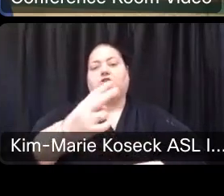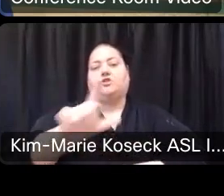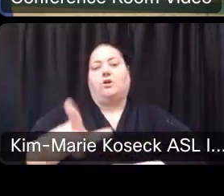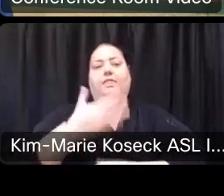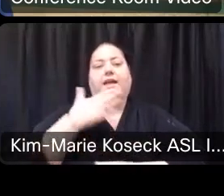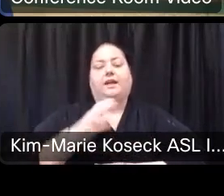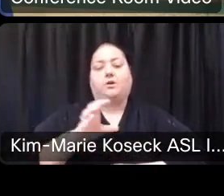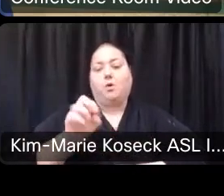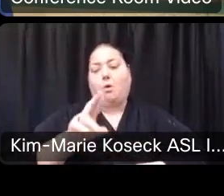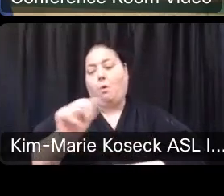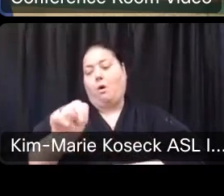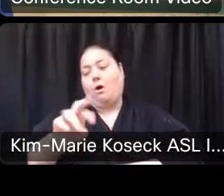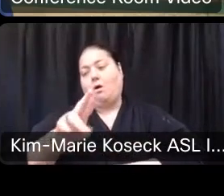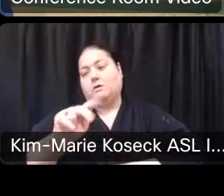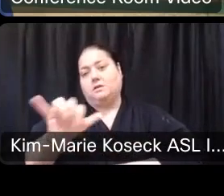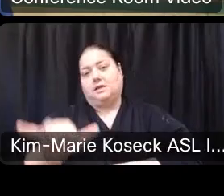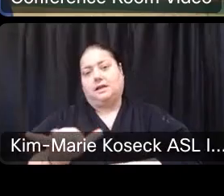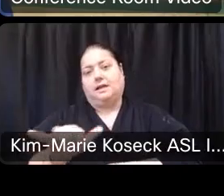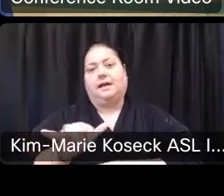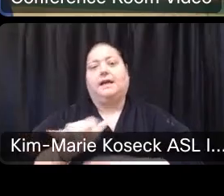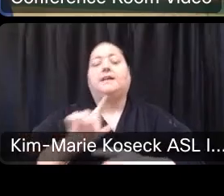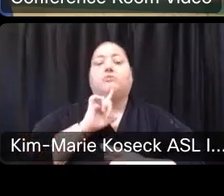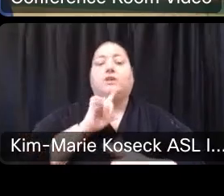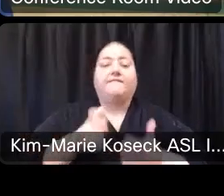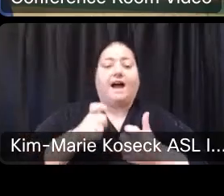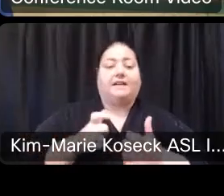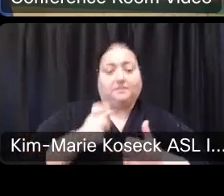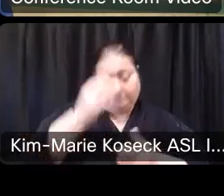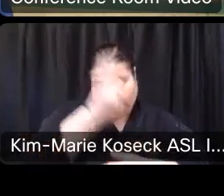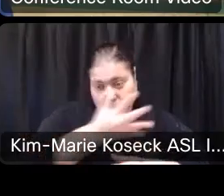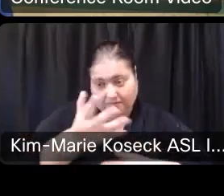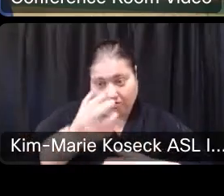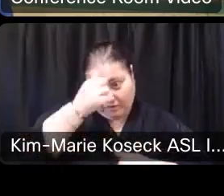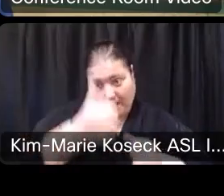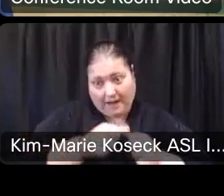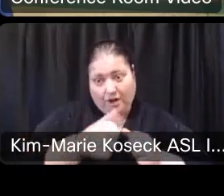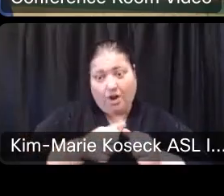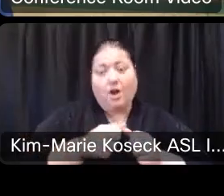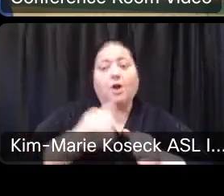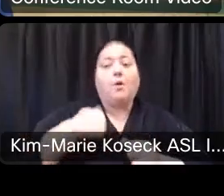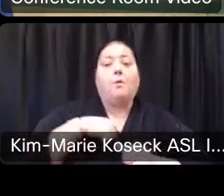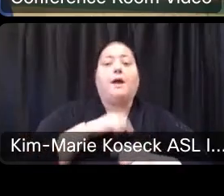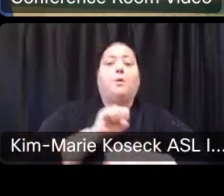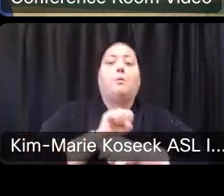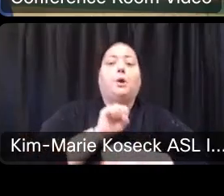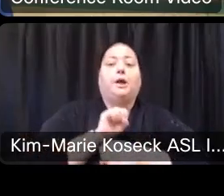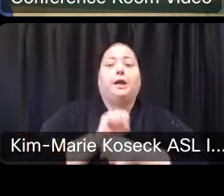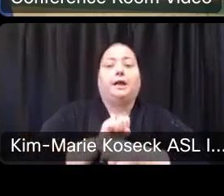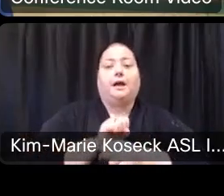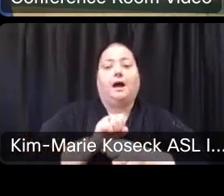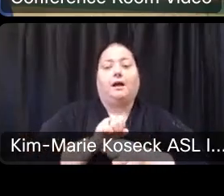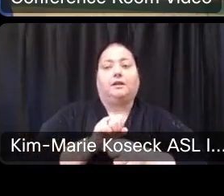Courtney. This is just a really quick update, just a reminder for everyone that we are working on